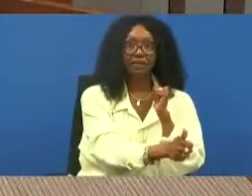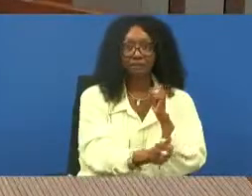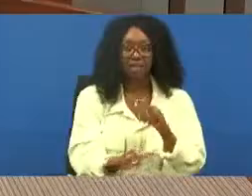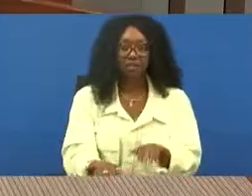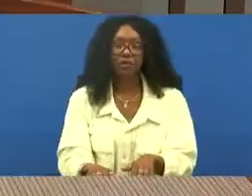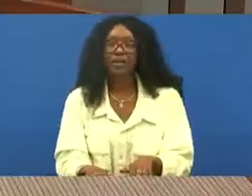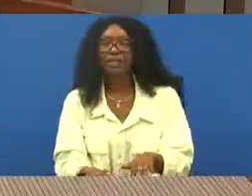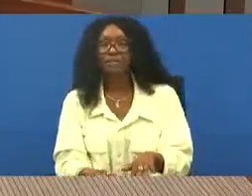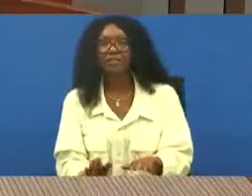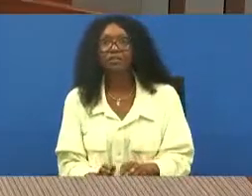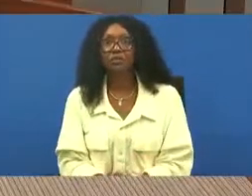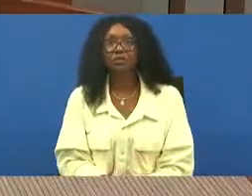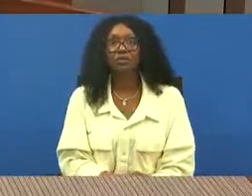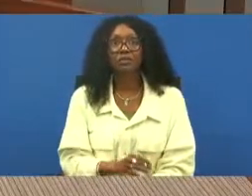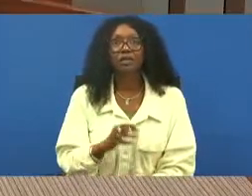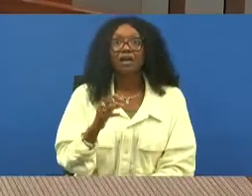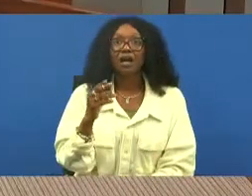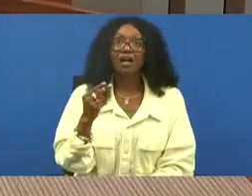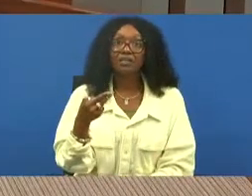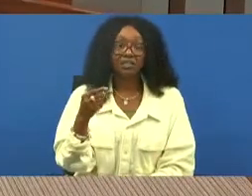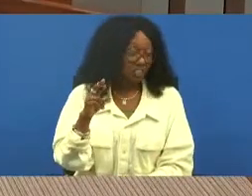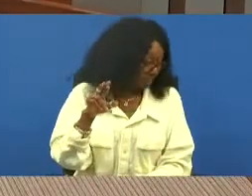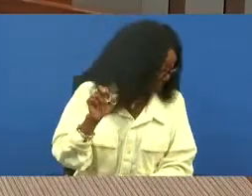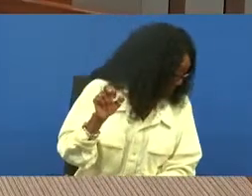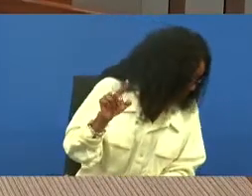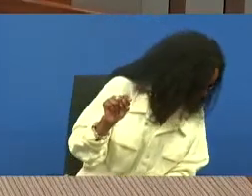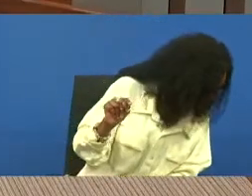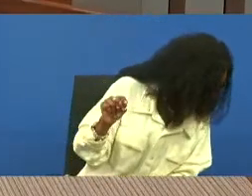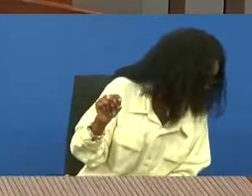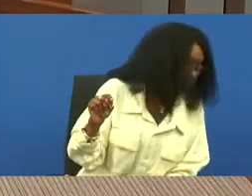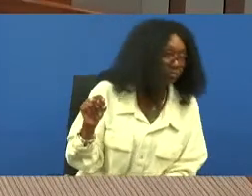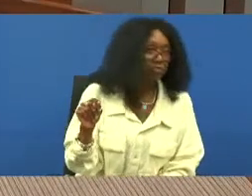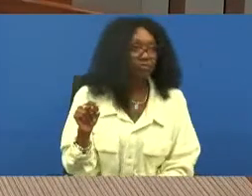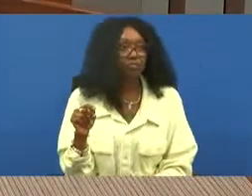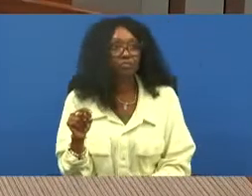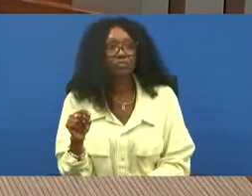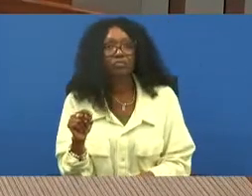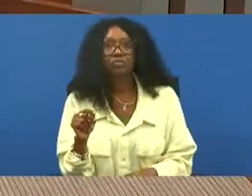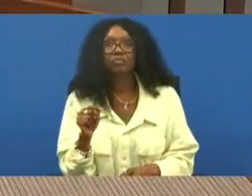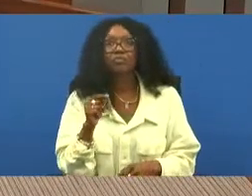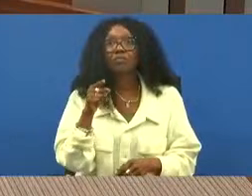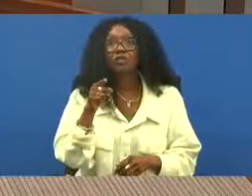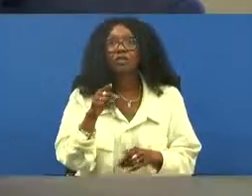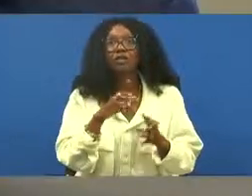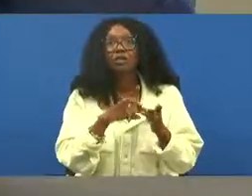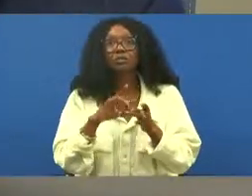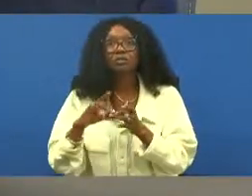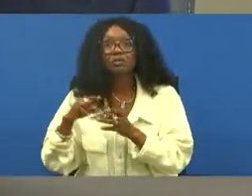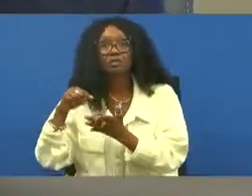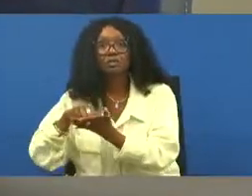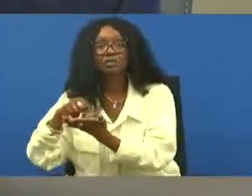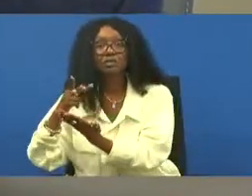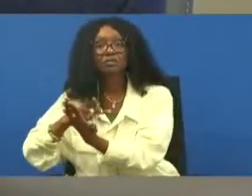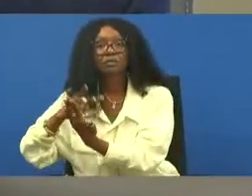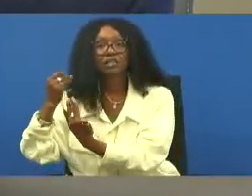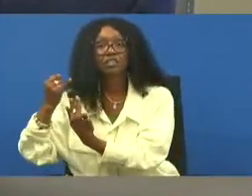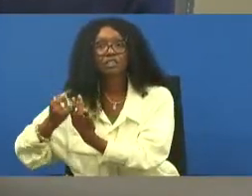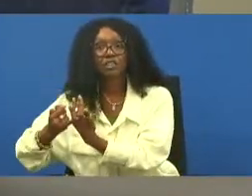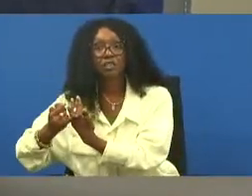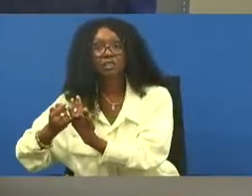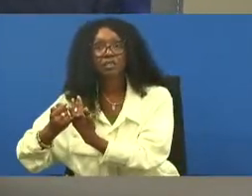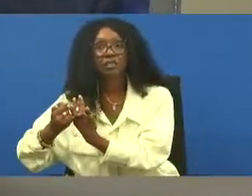Councilman Hurst. So there were a couple of things that were brought up earlier as it relates to this project that